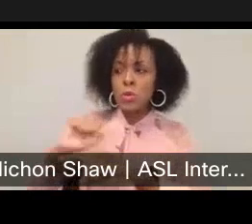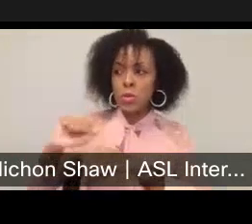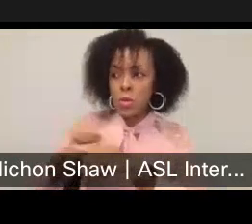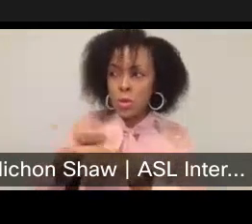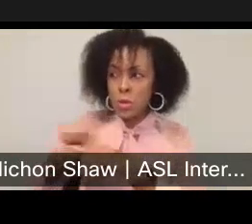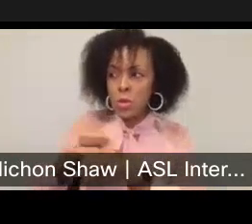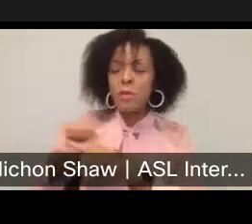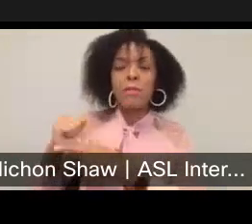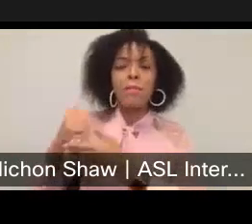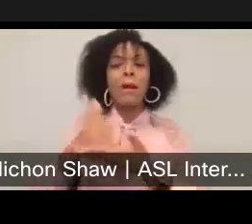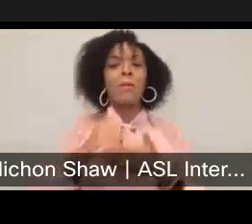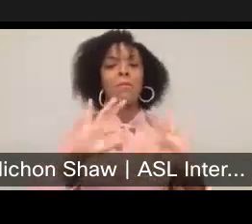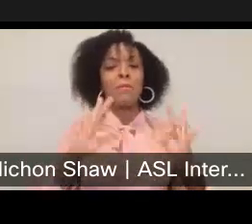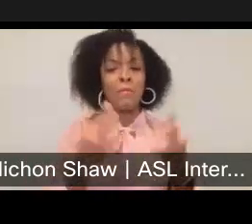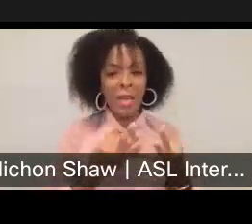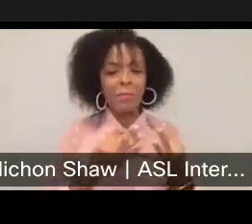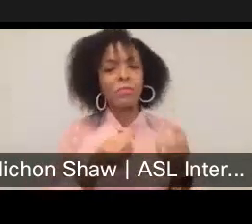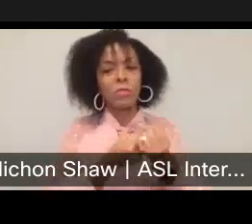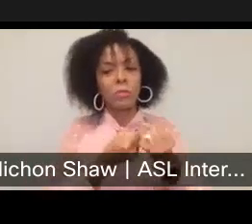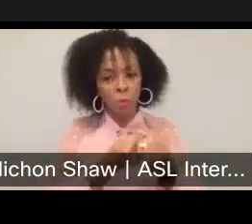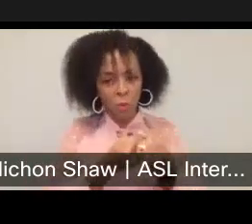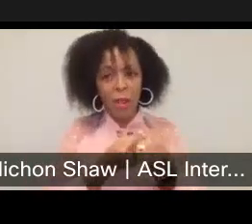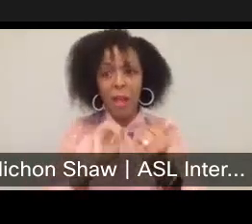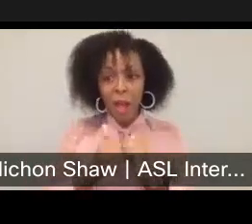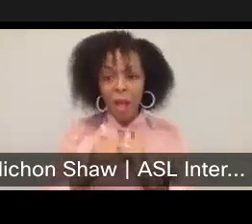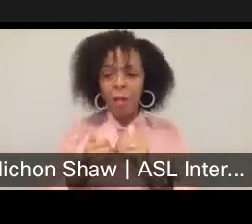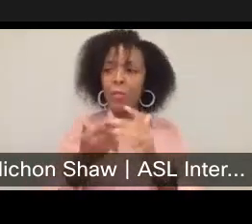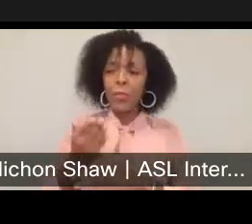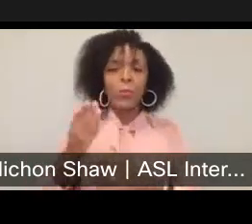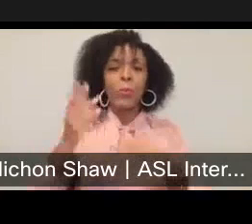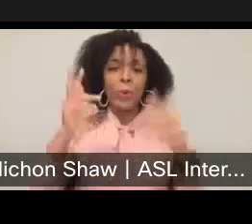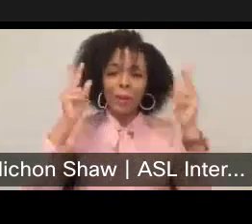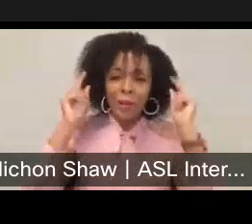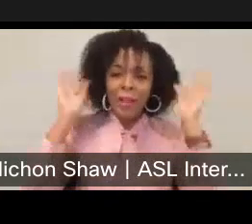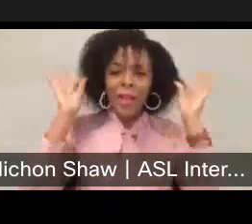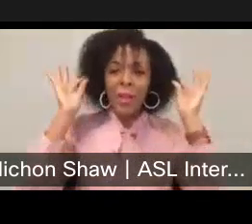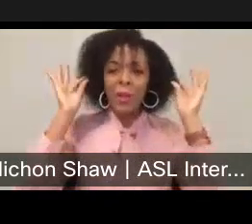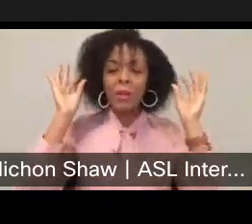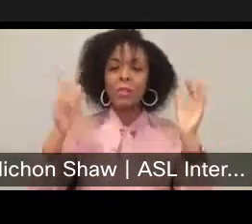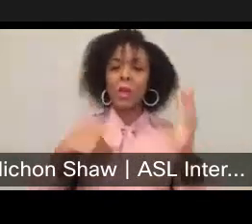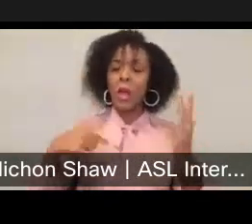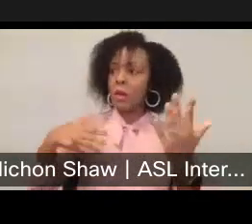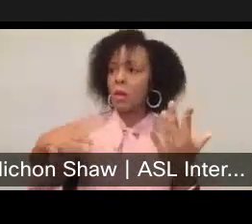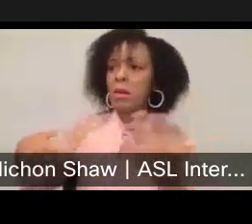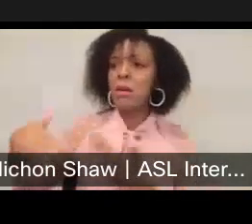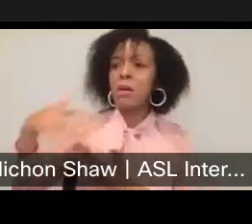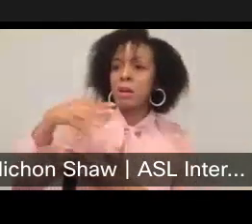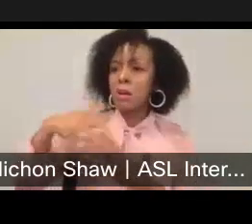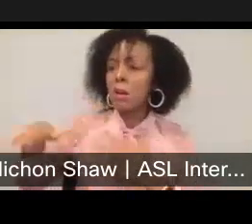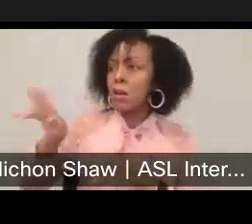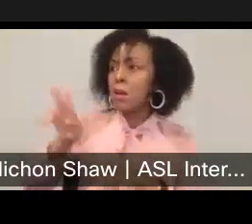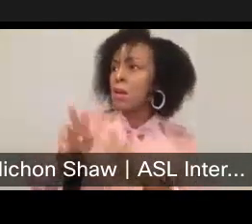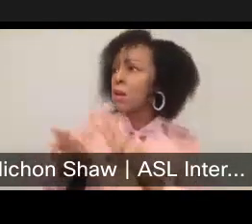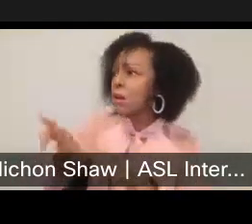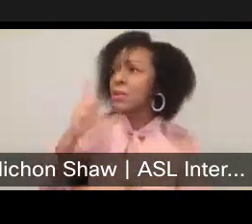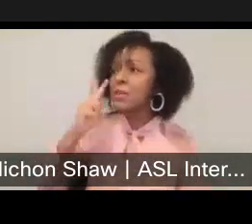so I was able to be around the salon and see the art of it. And I was very, very impressed with the art